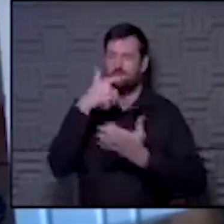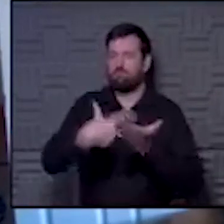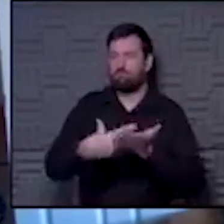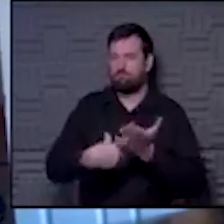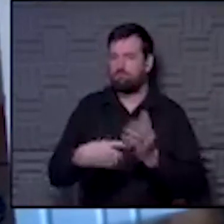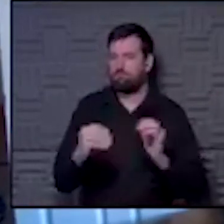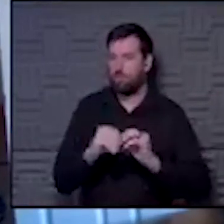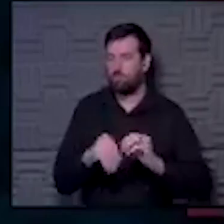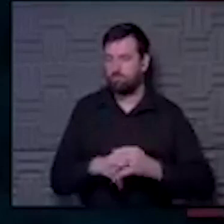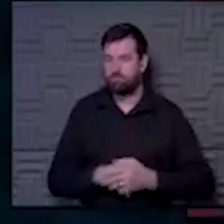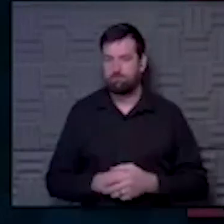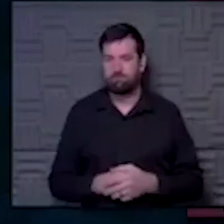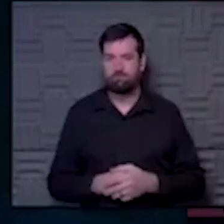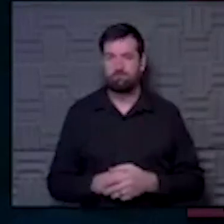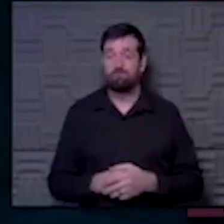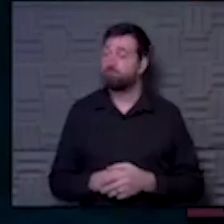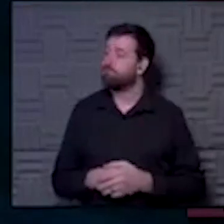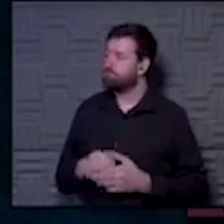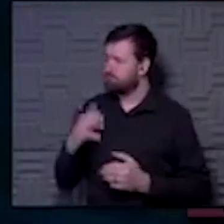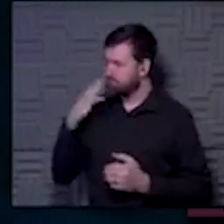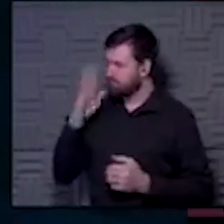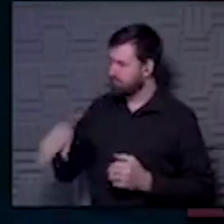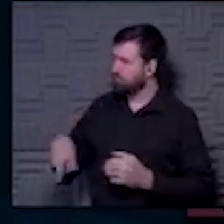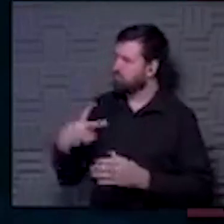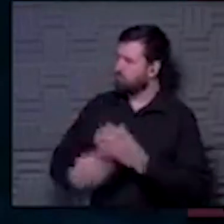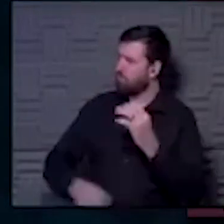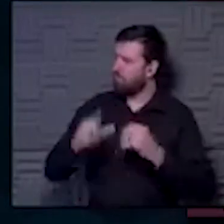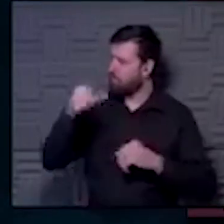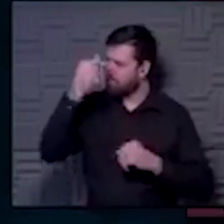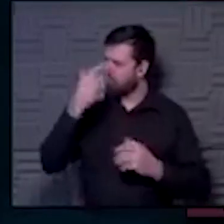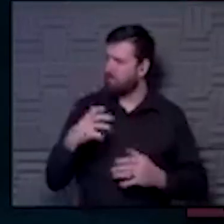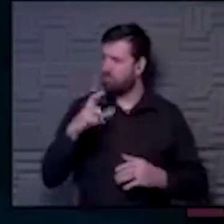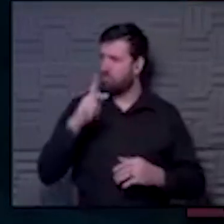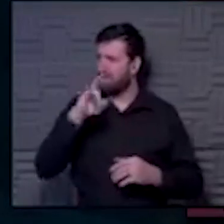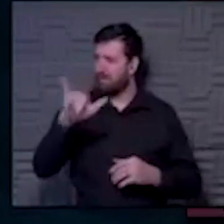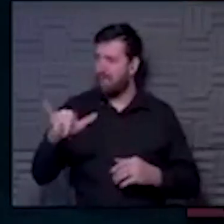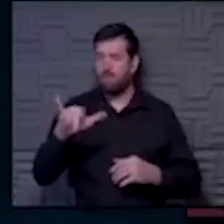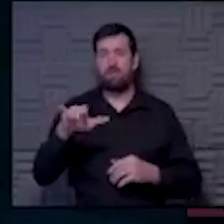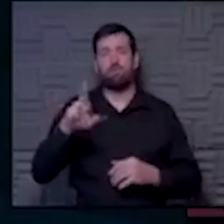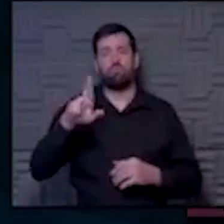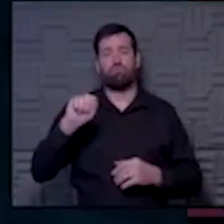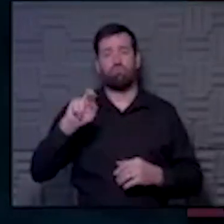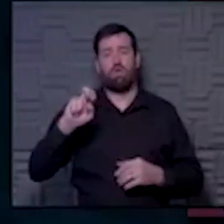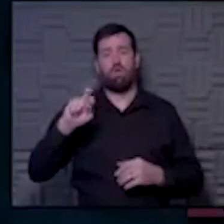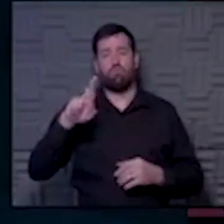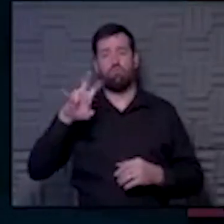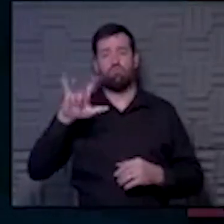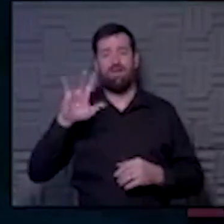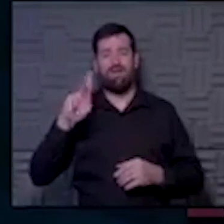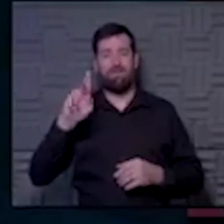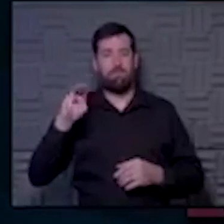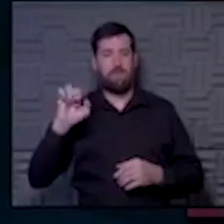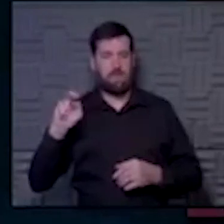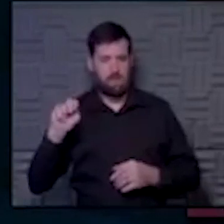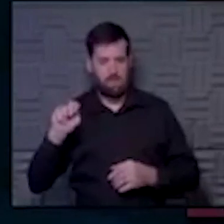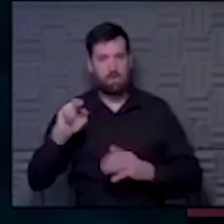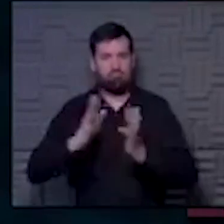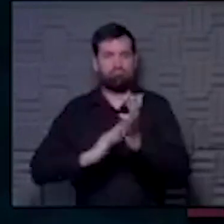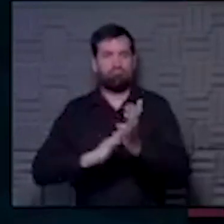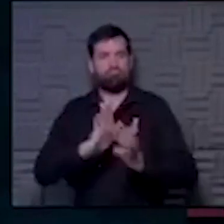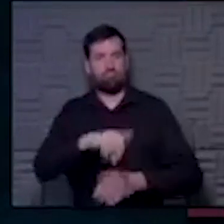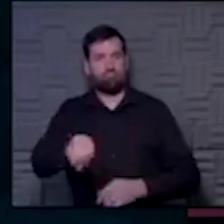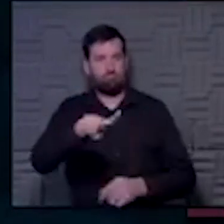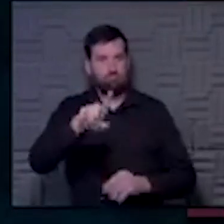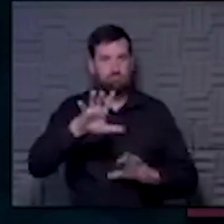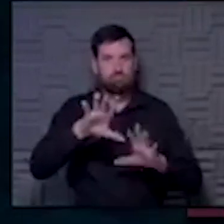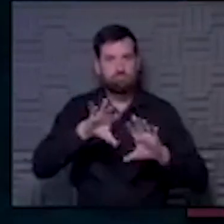about here in just a bit. Well, I know that both Governor Kelly and Speaker of the House, Ron Reichman, both have praised your organization.